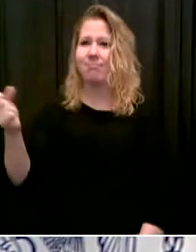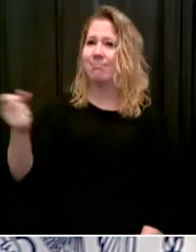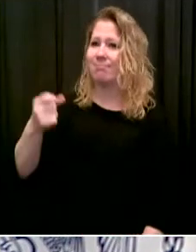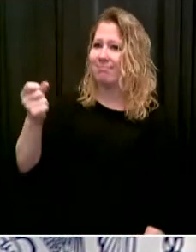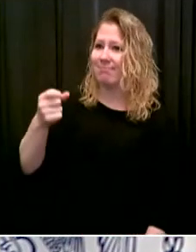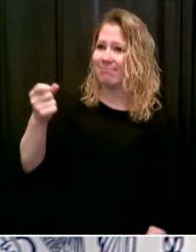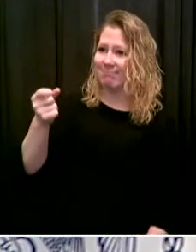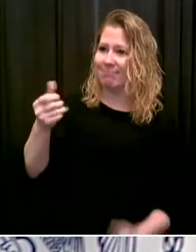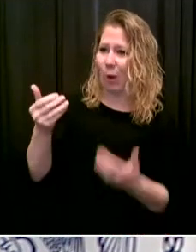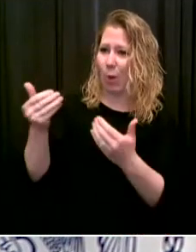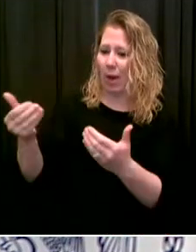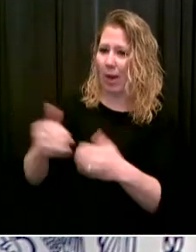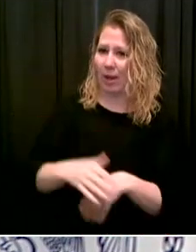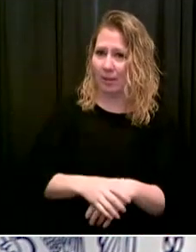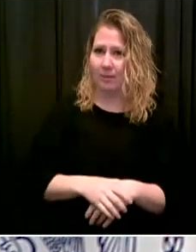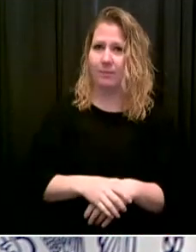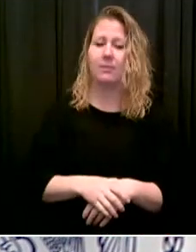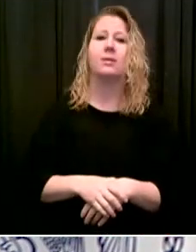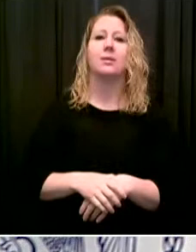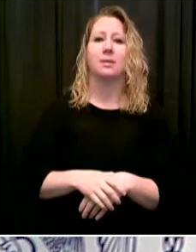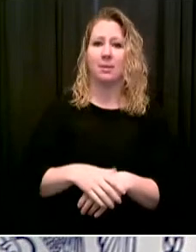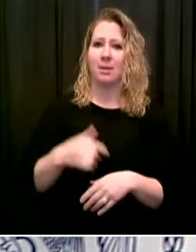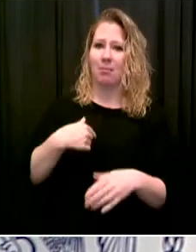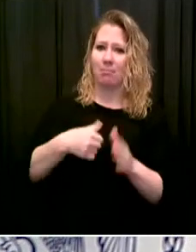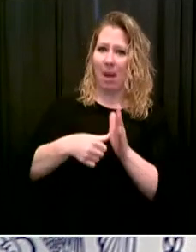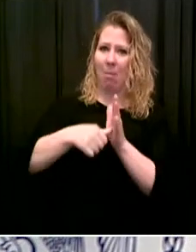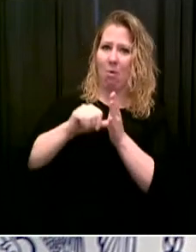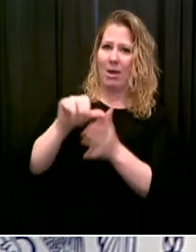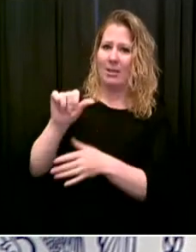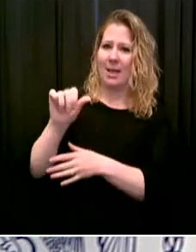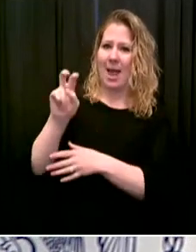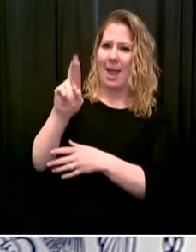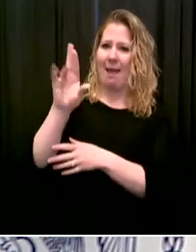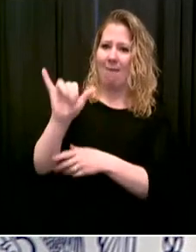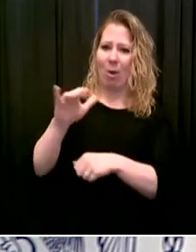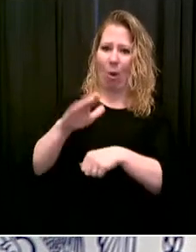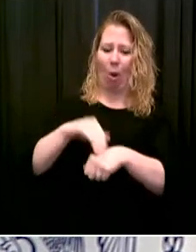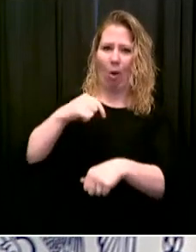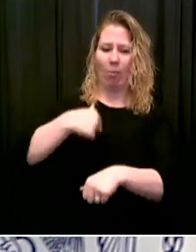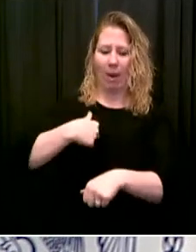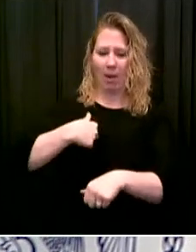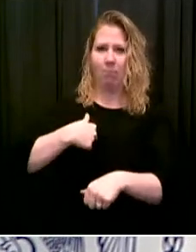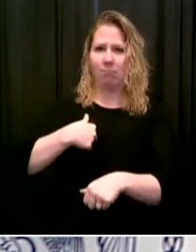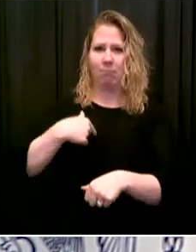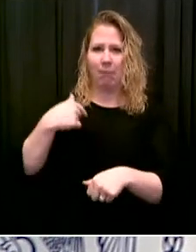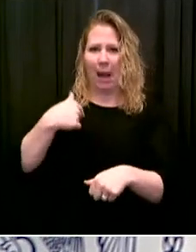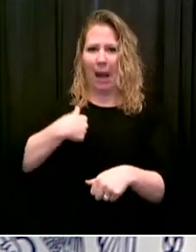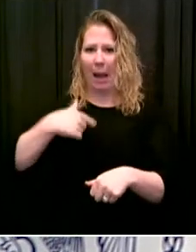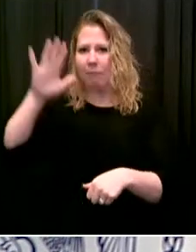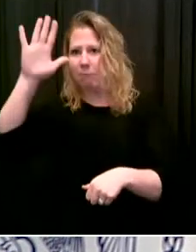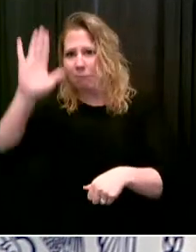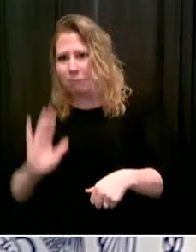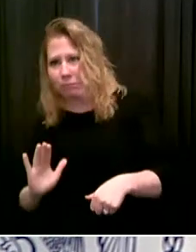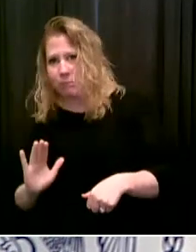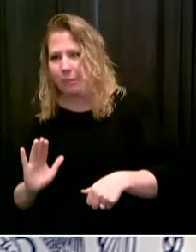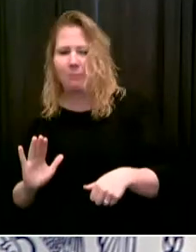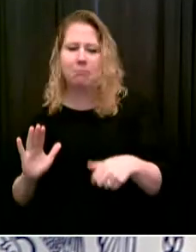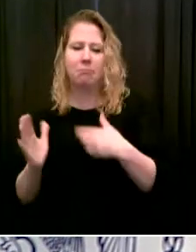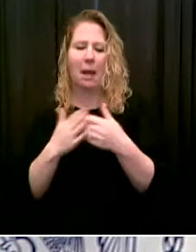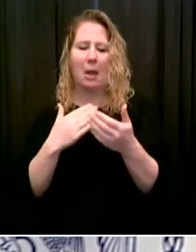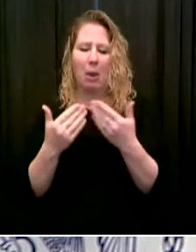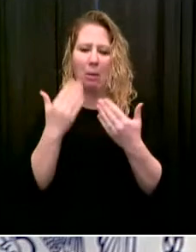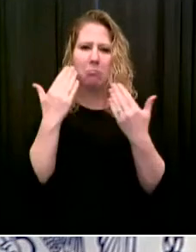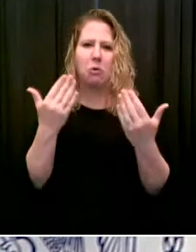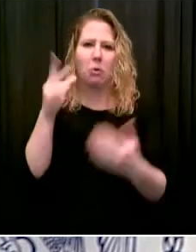my hand. So I'm going to honor the system and ask a question anyway. Mayor, I wanted to, now that you've